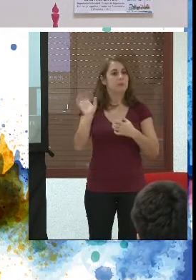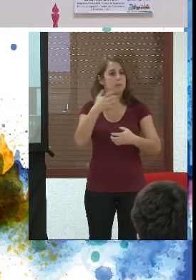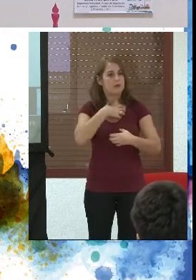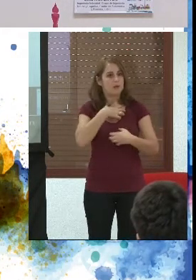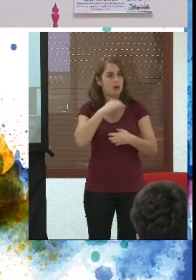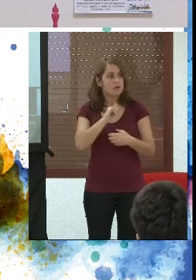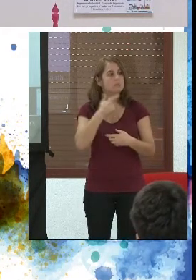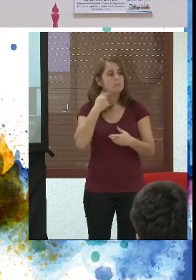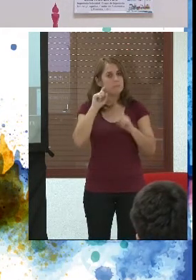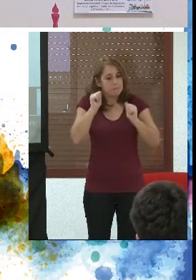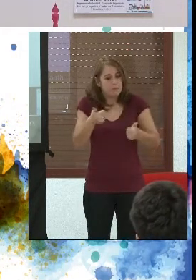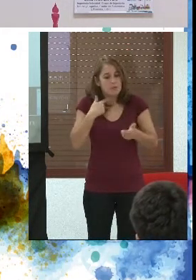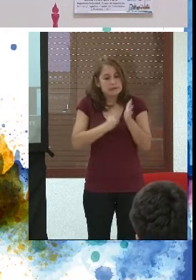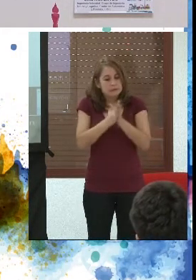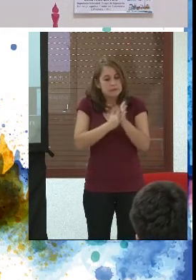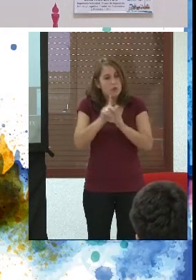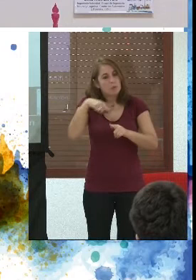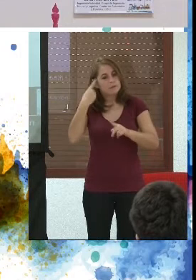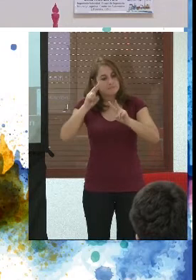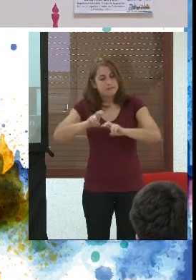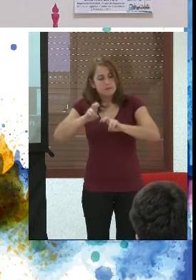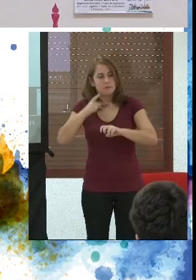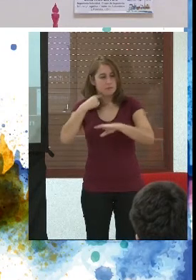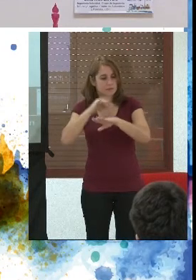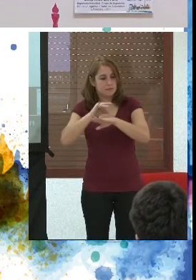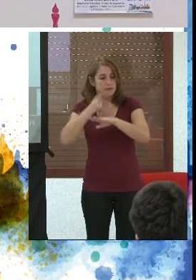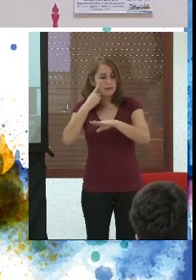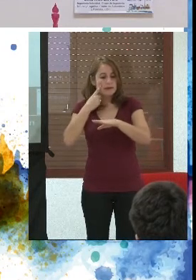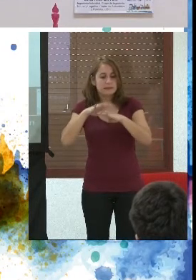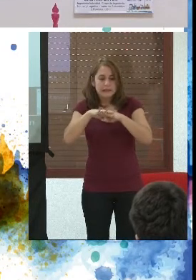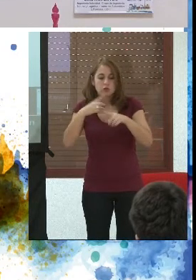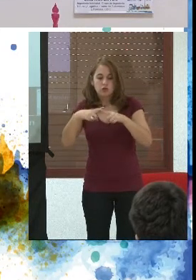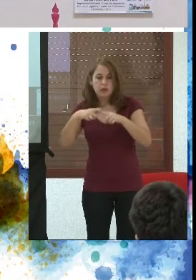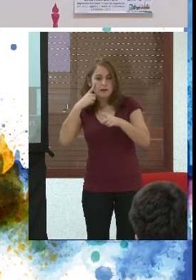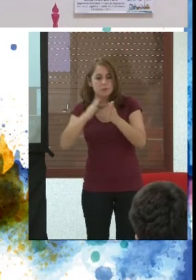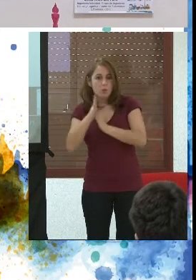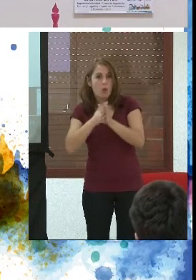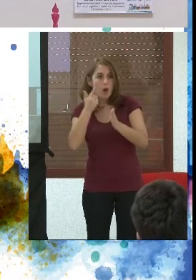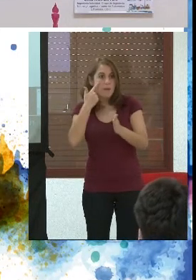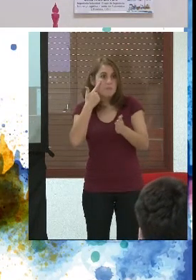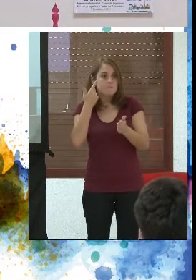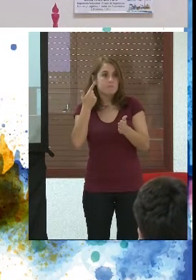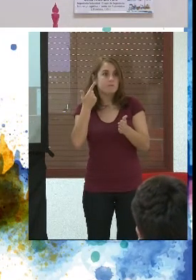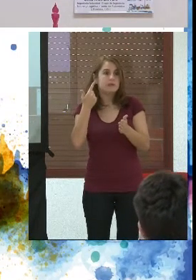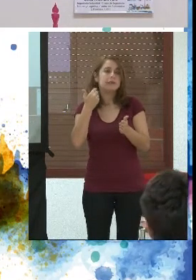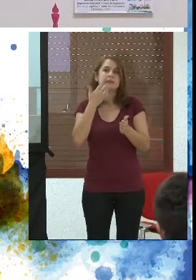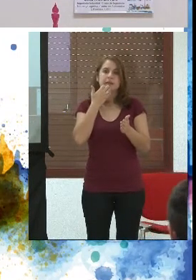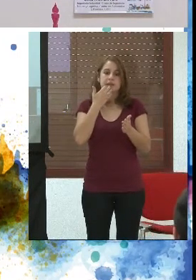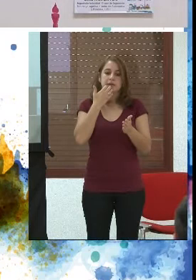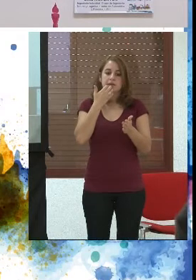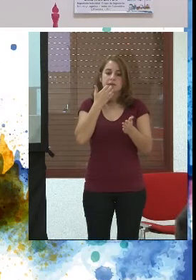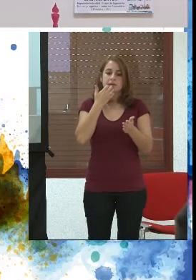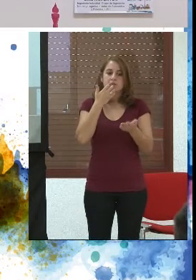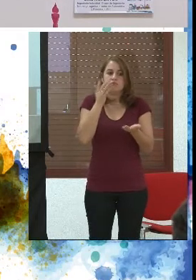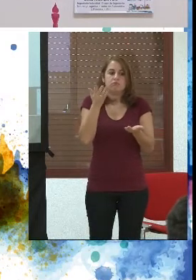the implant for 3 months. It's stimulated, and we look at the pathologies of tissue that's been stimulated to see if there's been